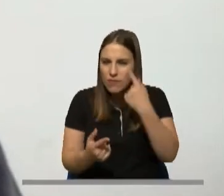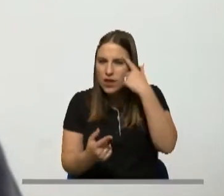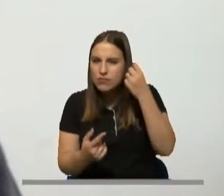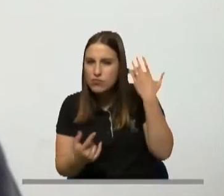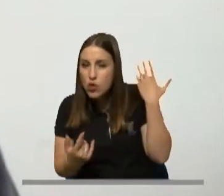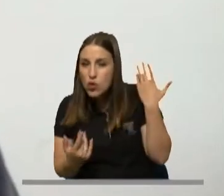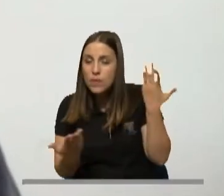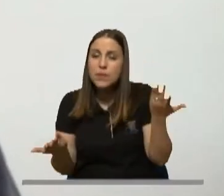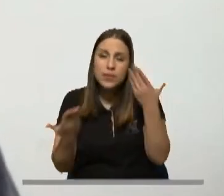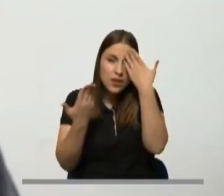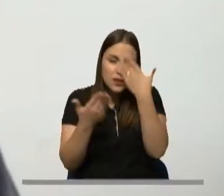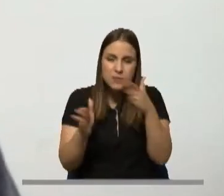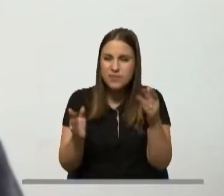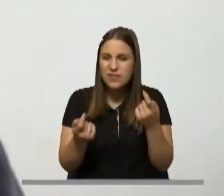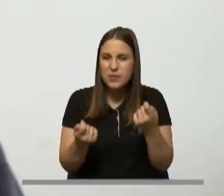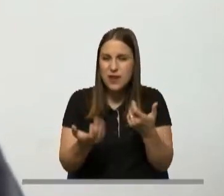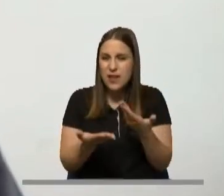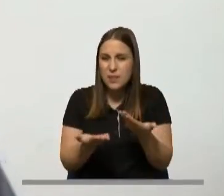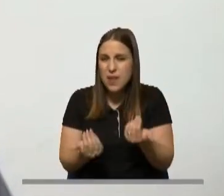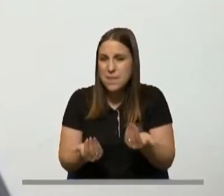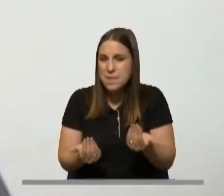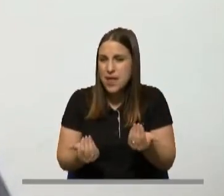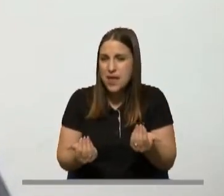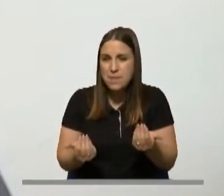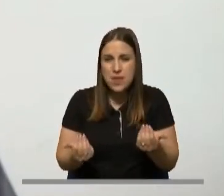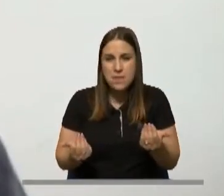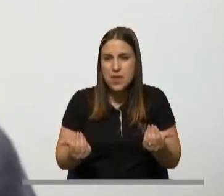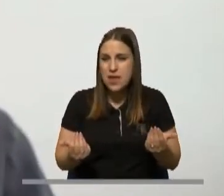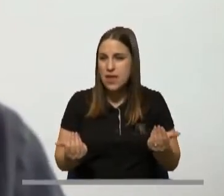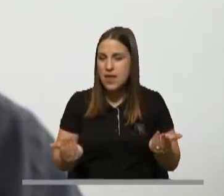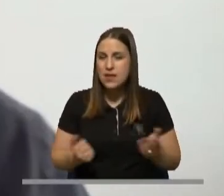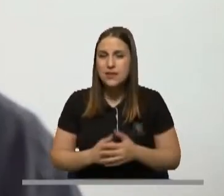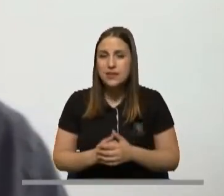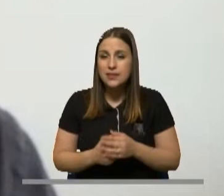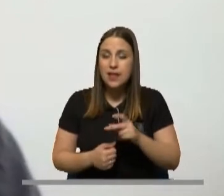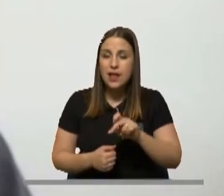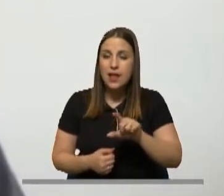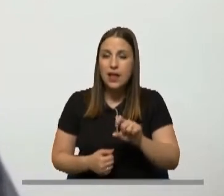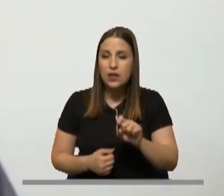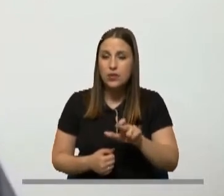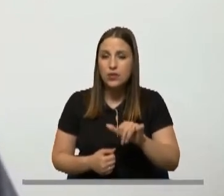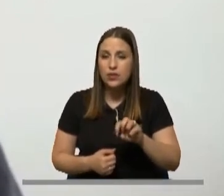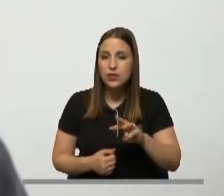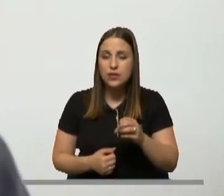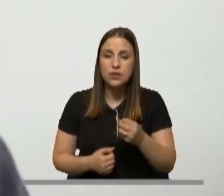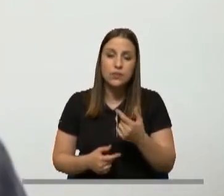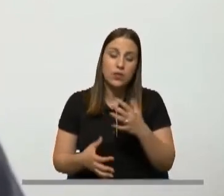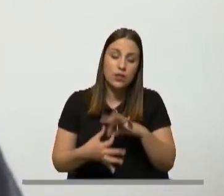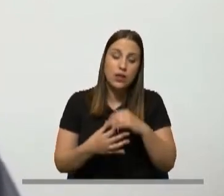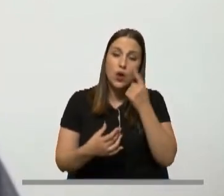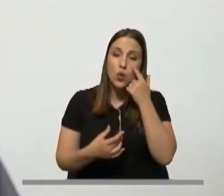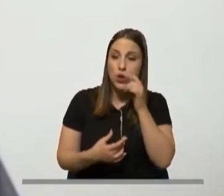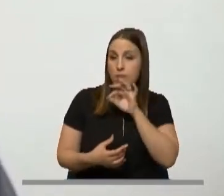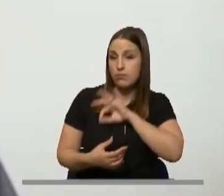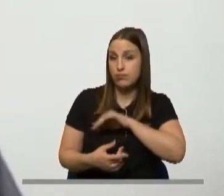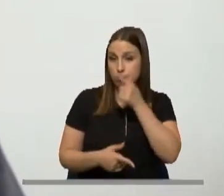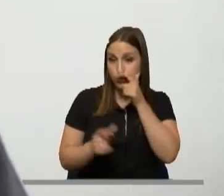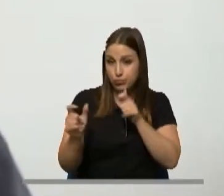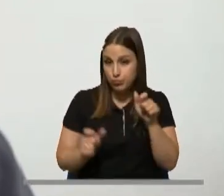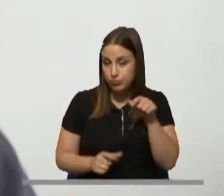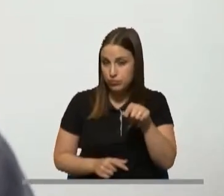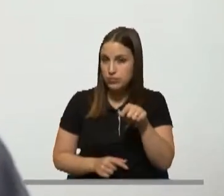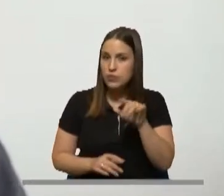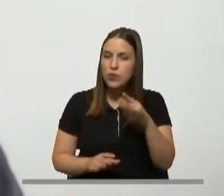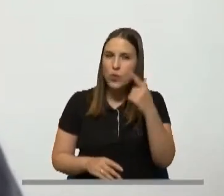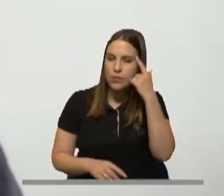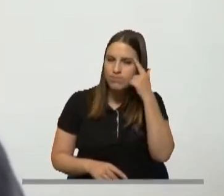democracy is meaningless. Algorithmic precision, like expert knowledge, when